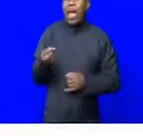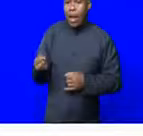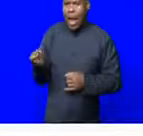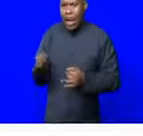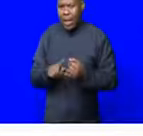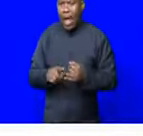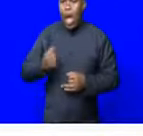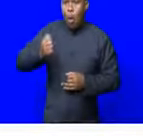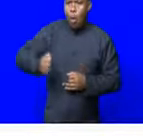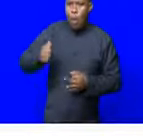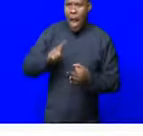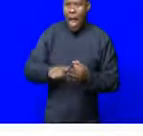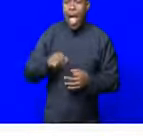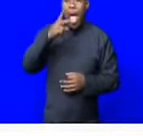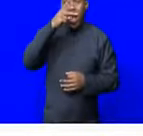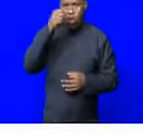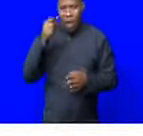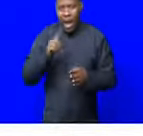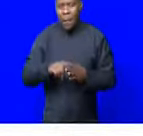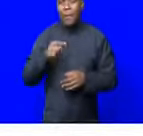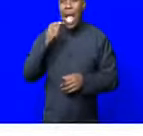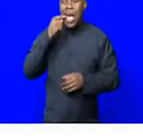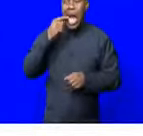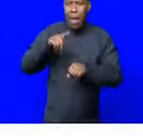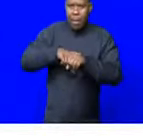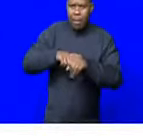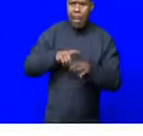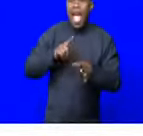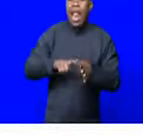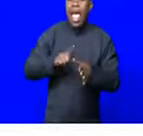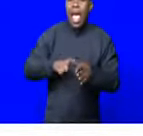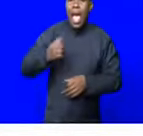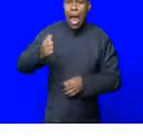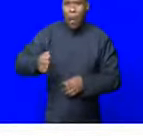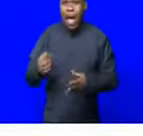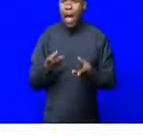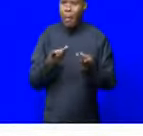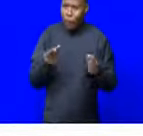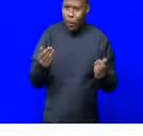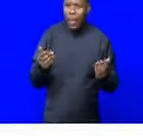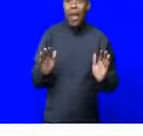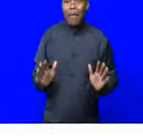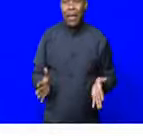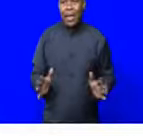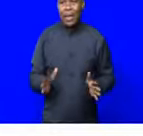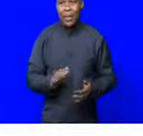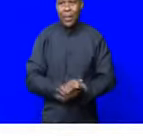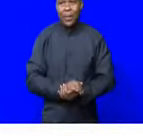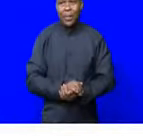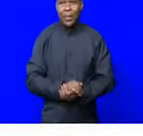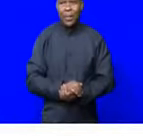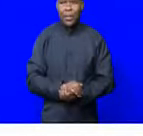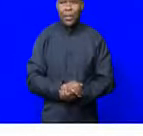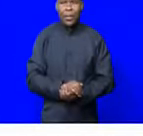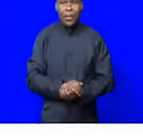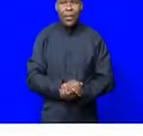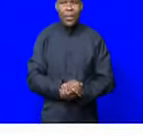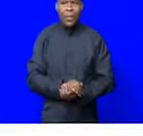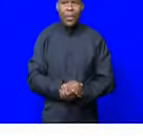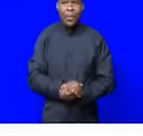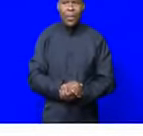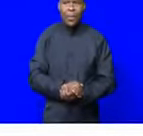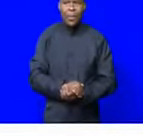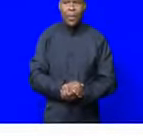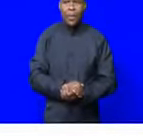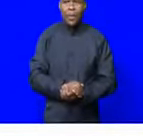meal, sugar, beans, cooking oil, among other food items. For Eswatini TV News, Sondo Mlangeni, Mbonga Dube, Manzini.